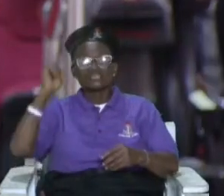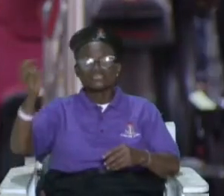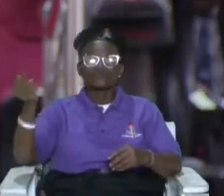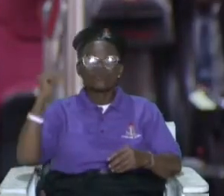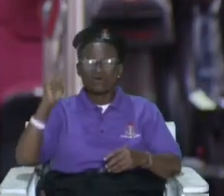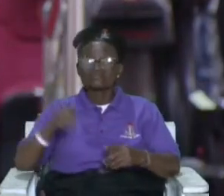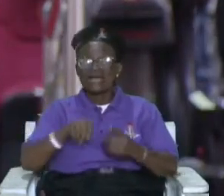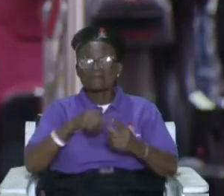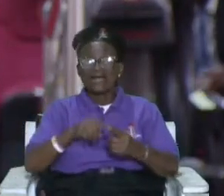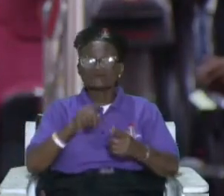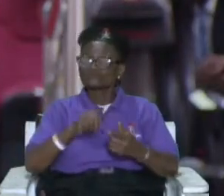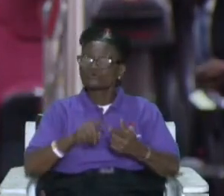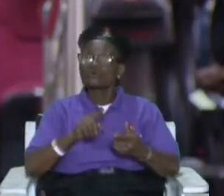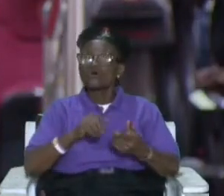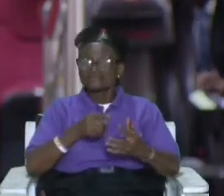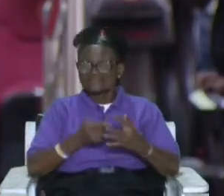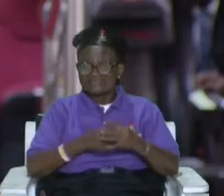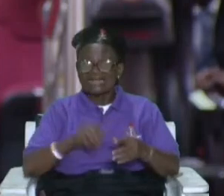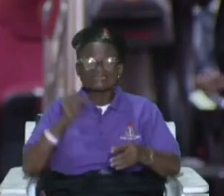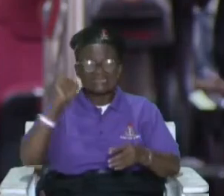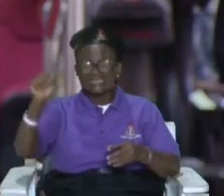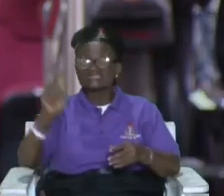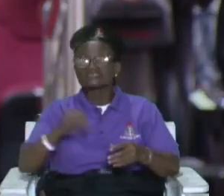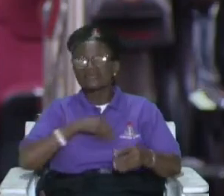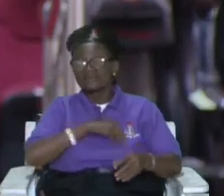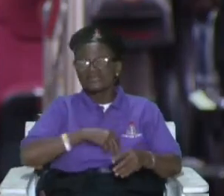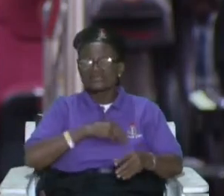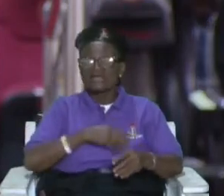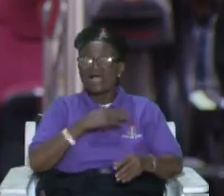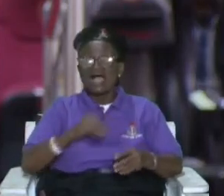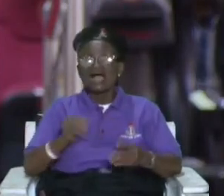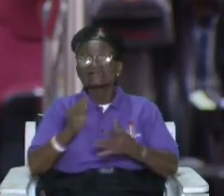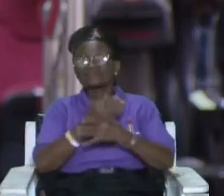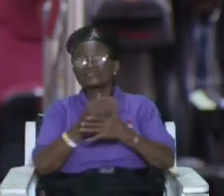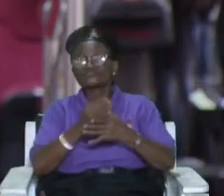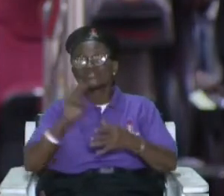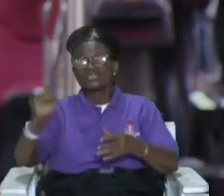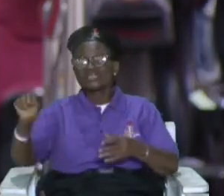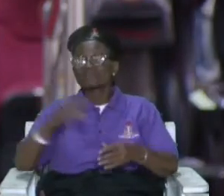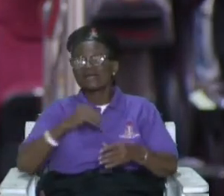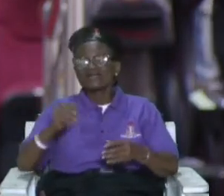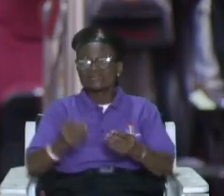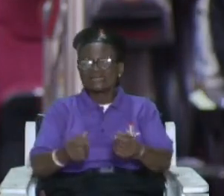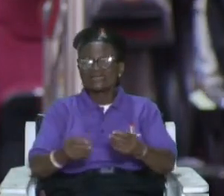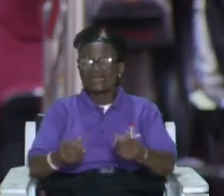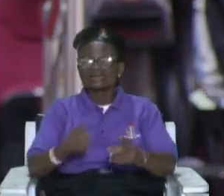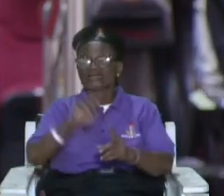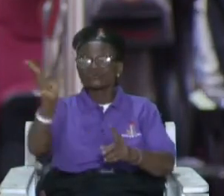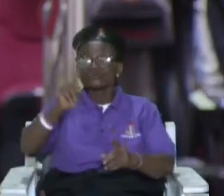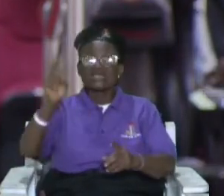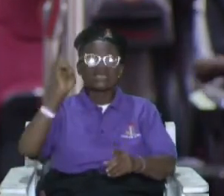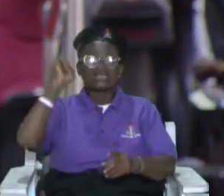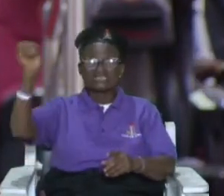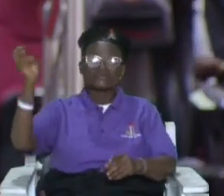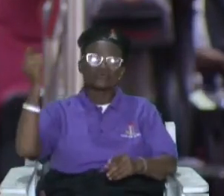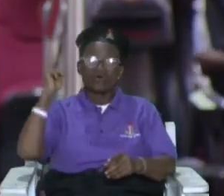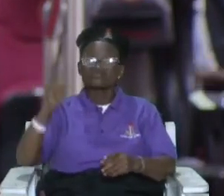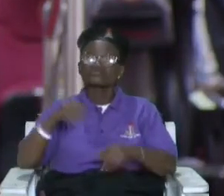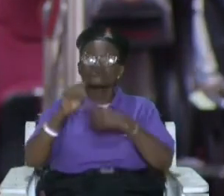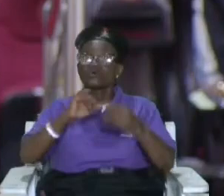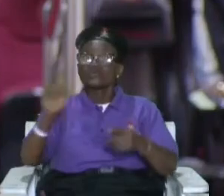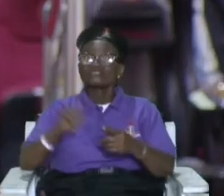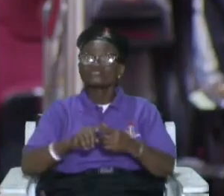But between him and the land where he was going to minister was River Jordan. With